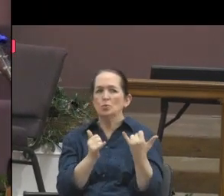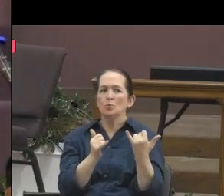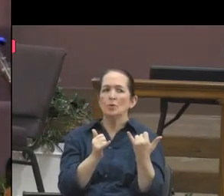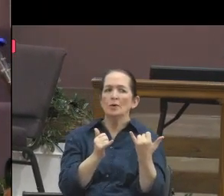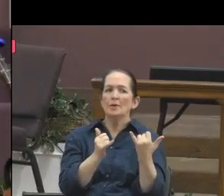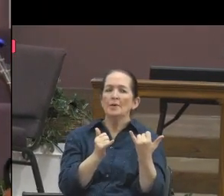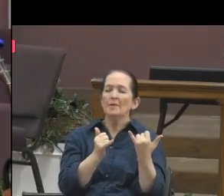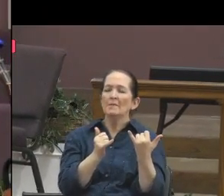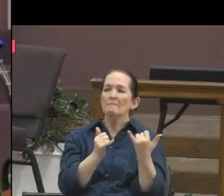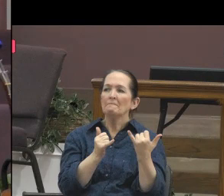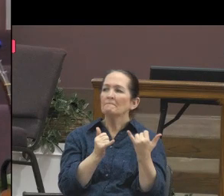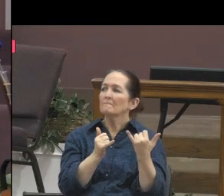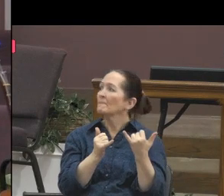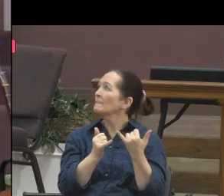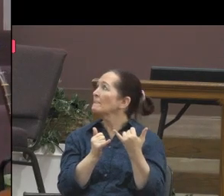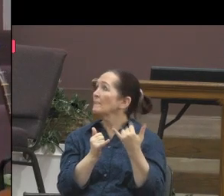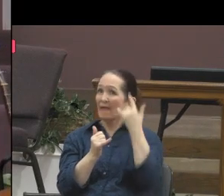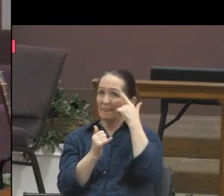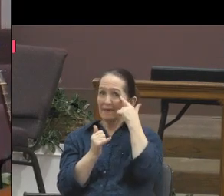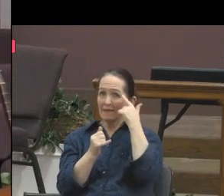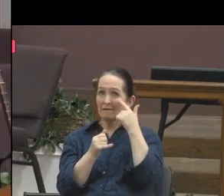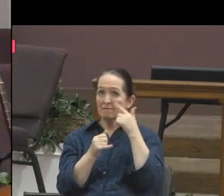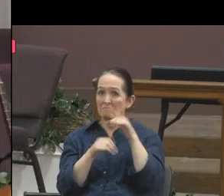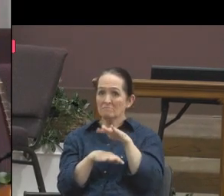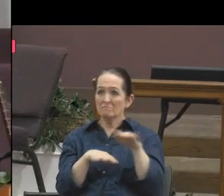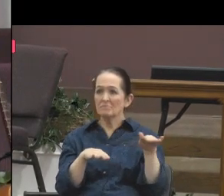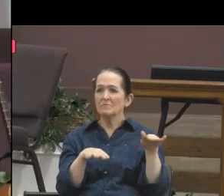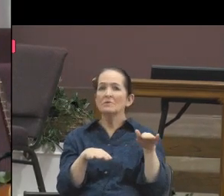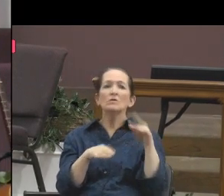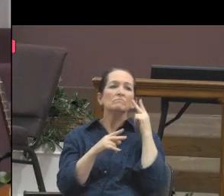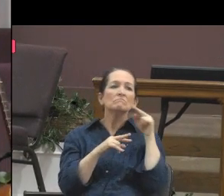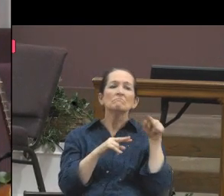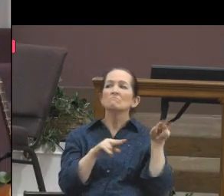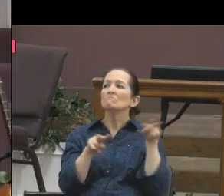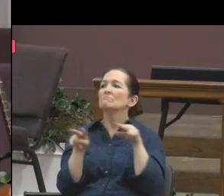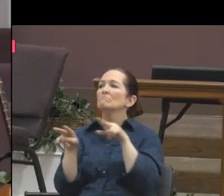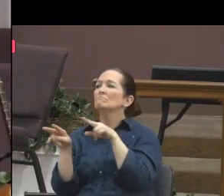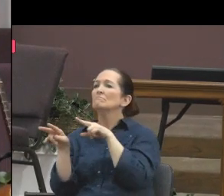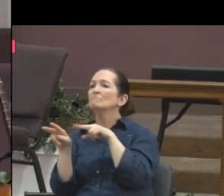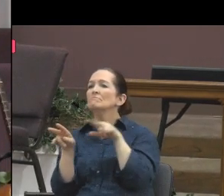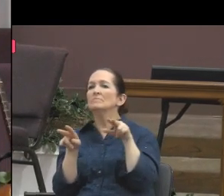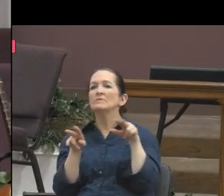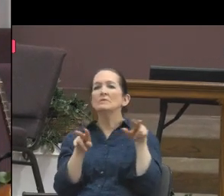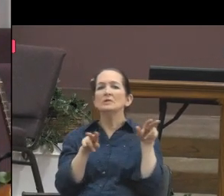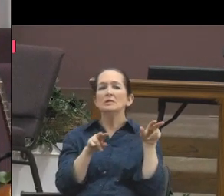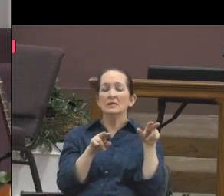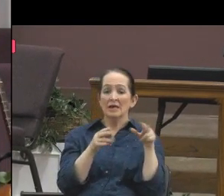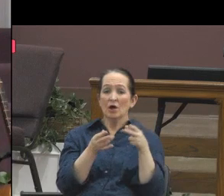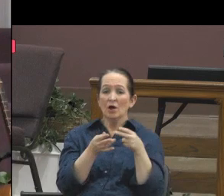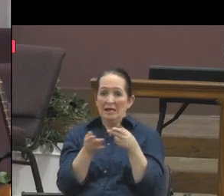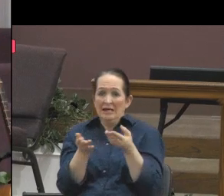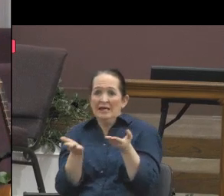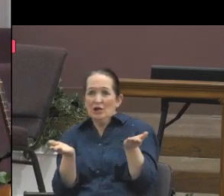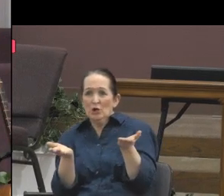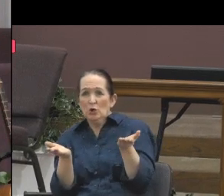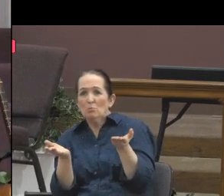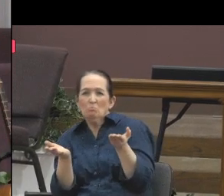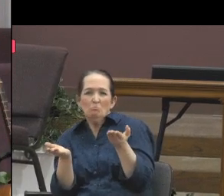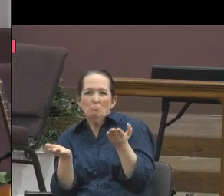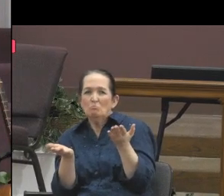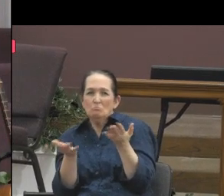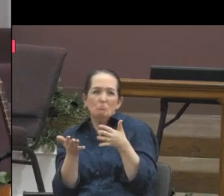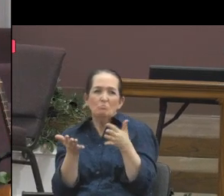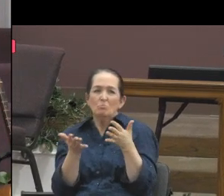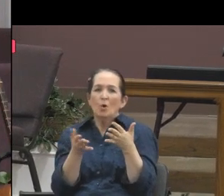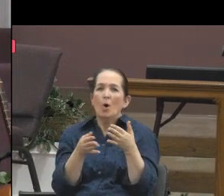I think on this lower level, let me glance around here. I think I'm pretty confident. On this lower level,